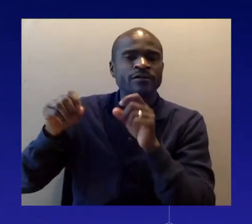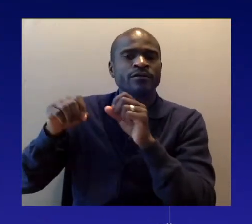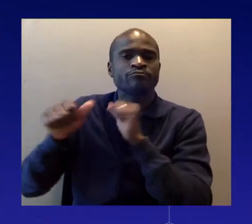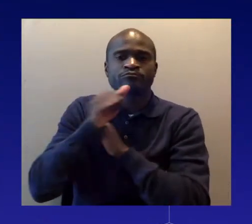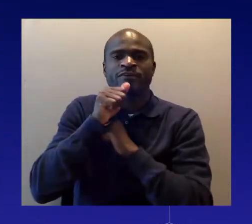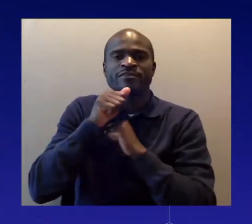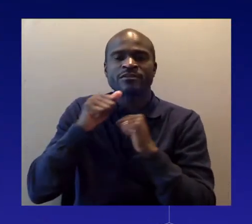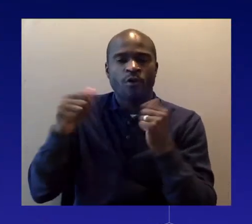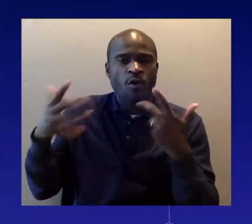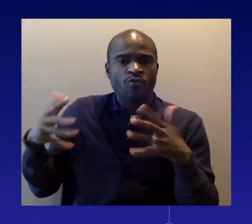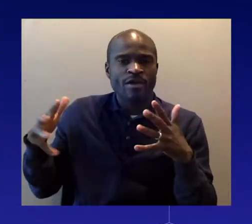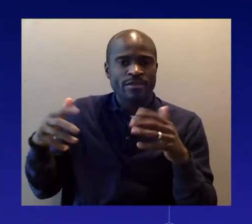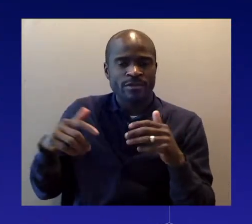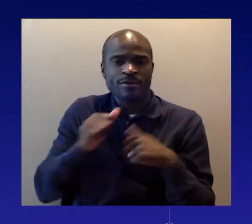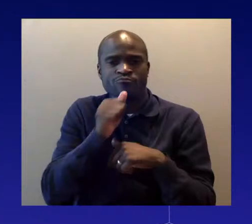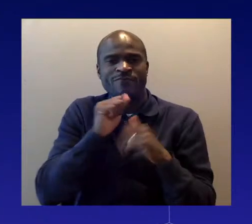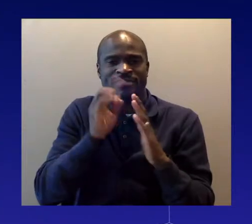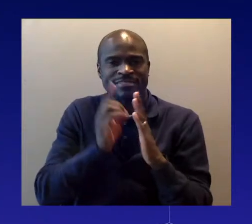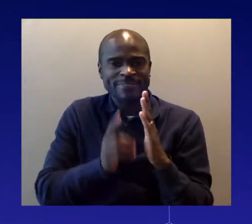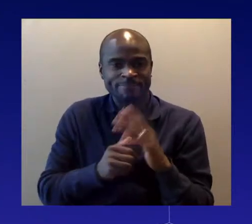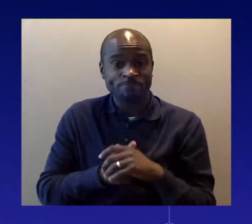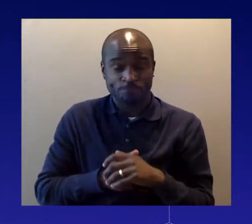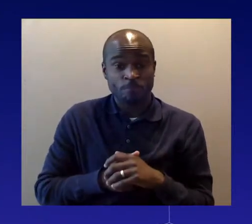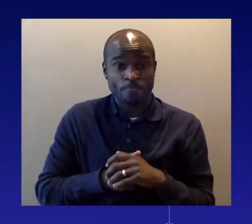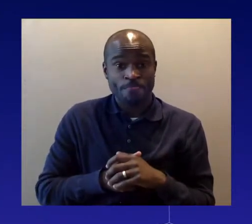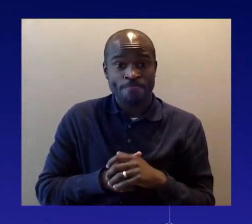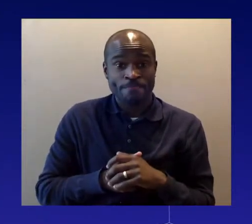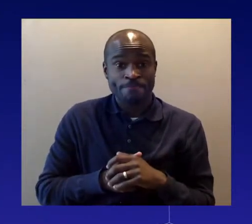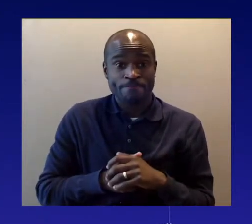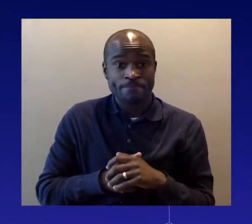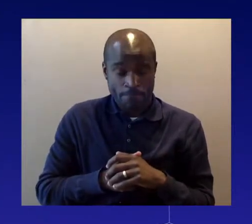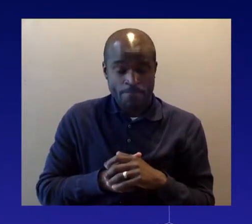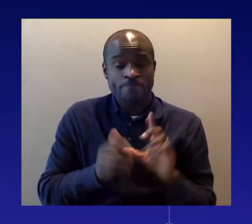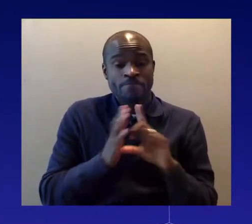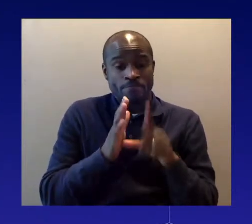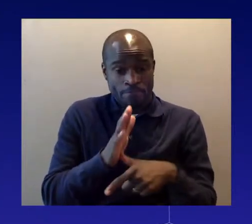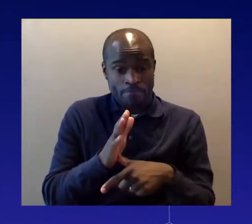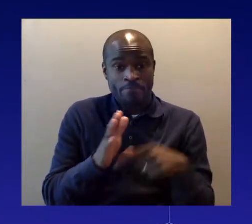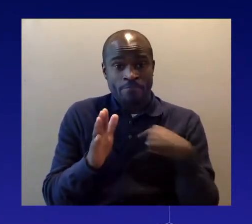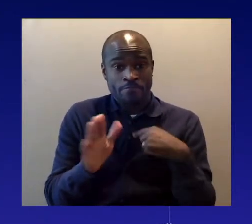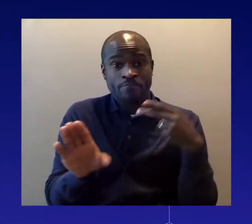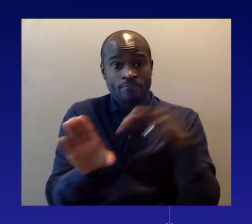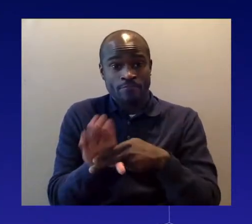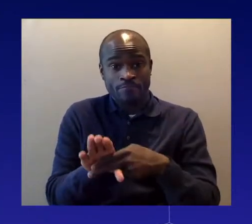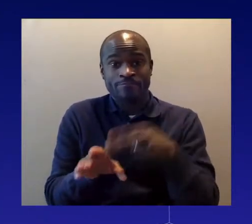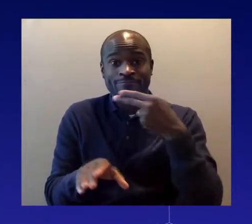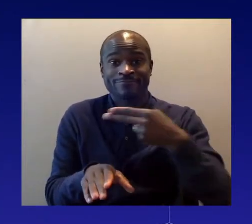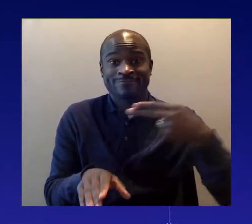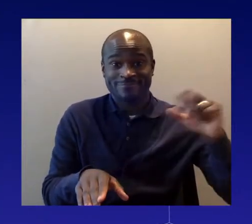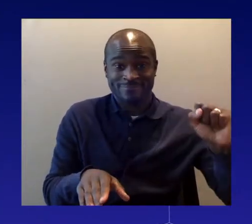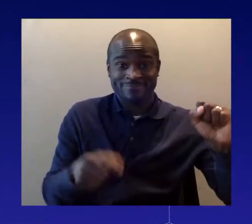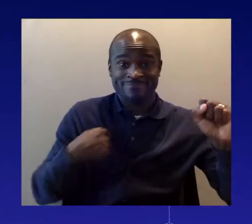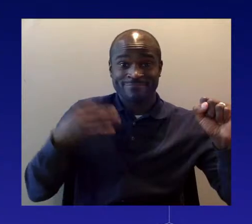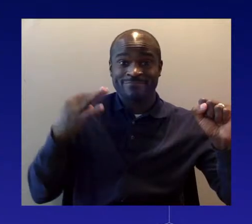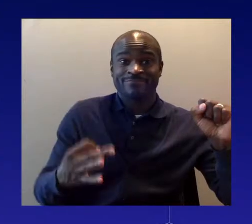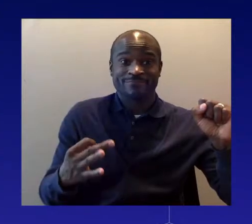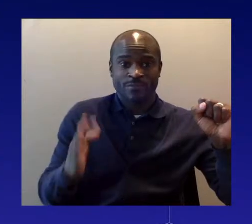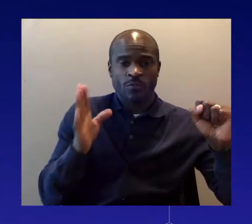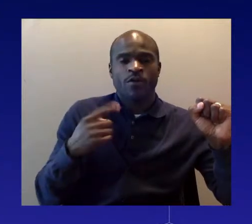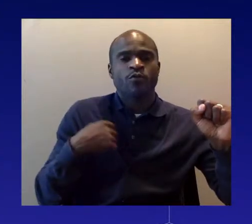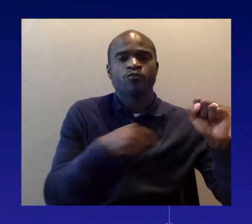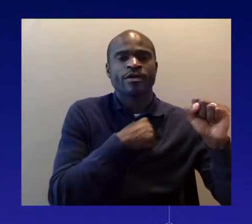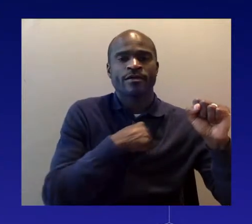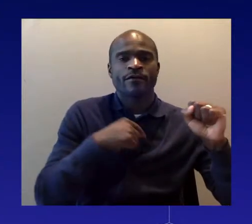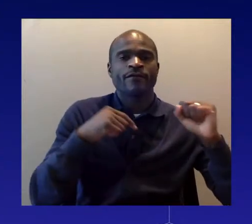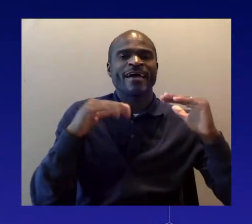law. When I came to HHS, I said, we're going to do equity by design at the Department of Health and